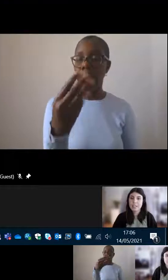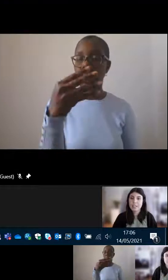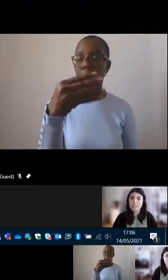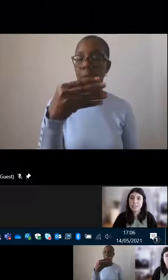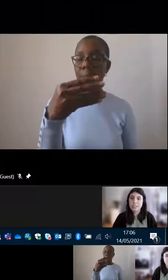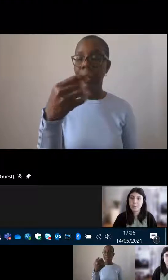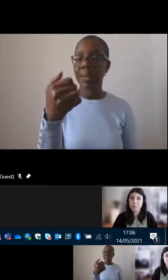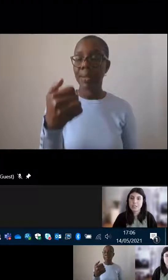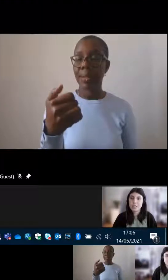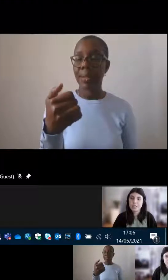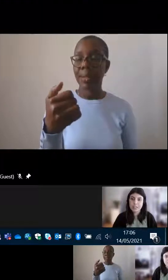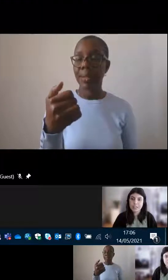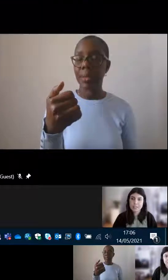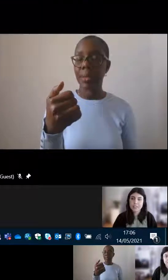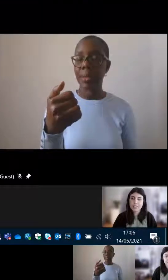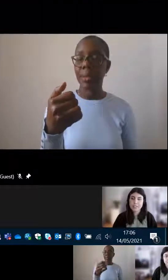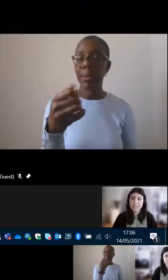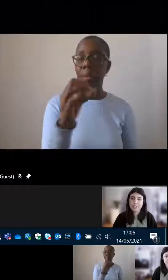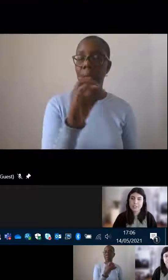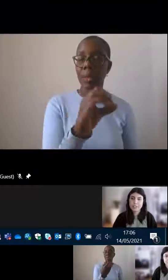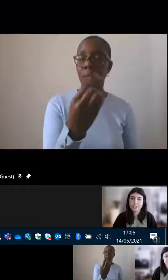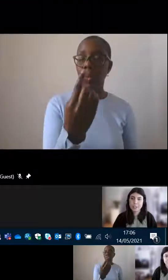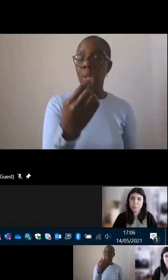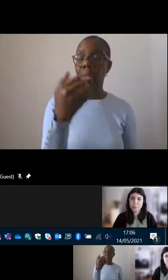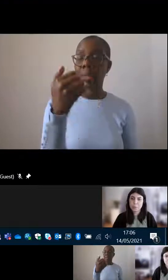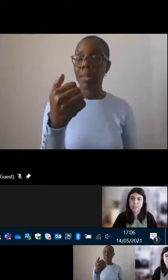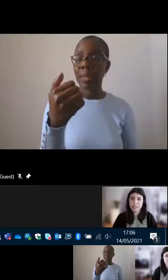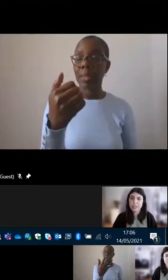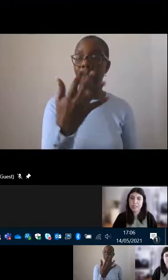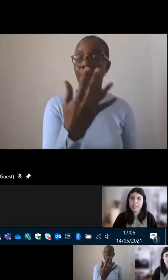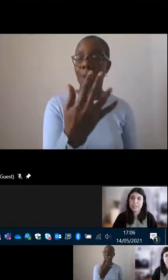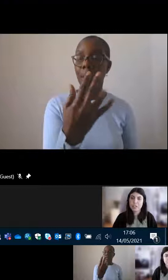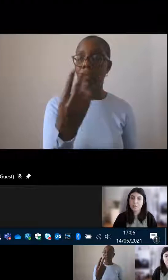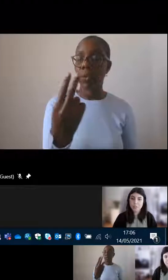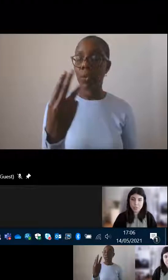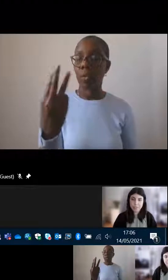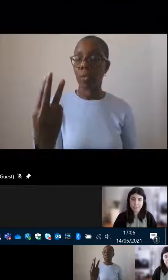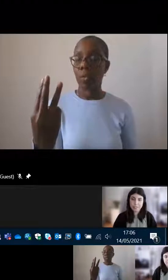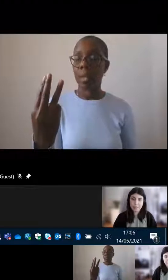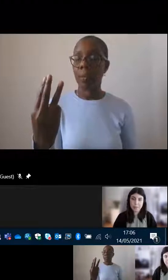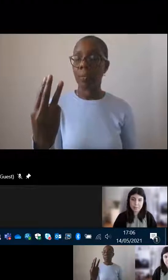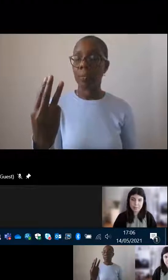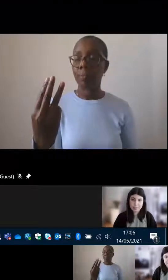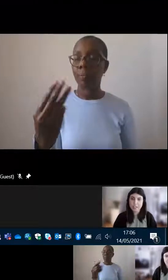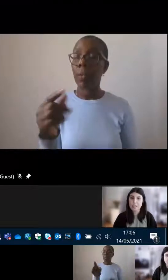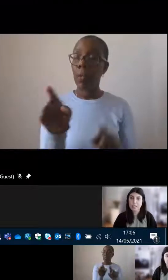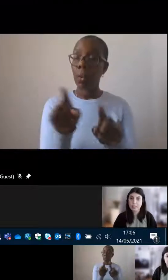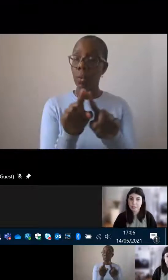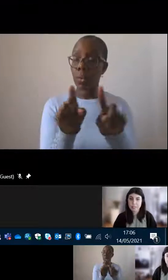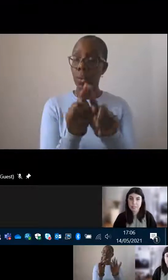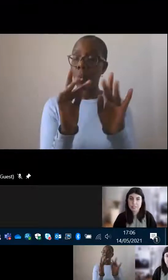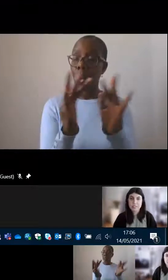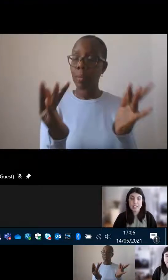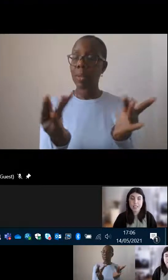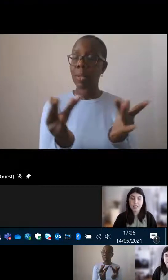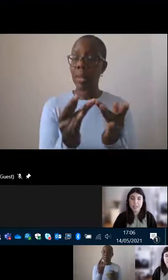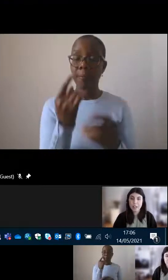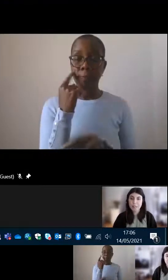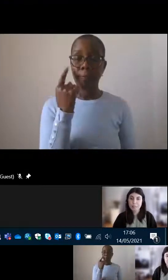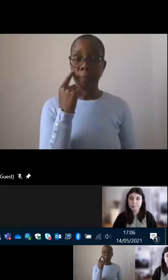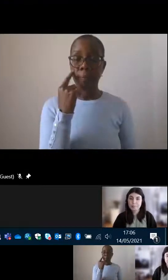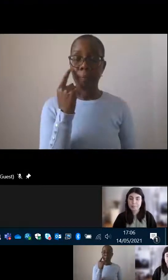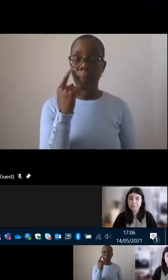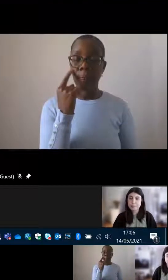96 016 523. And they also have a website that you can have a look and see